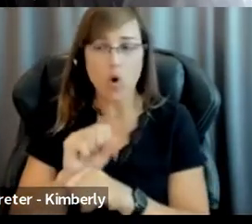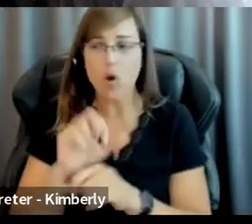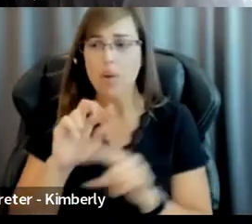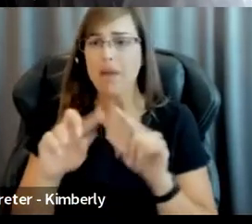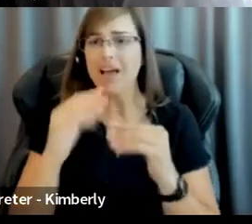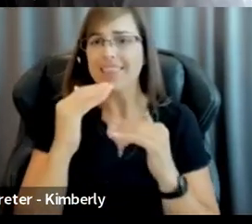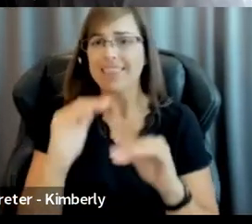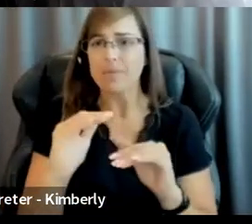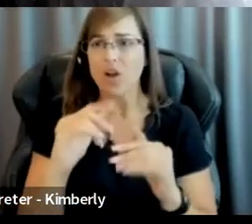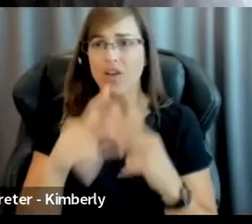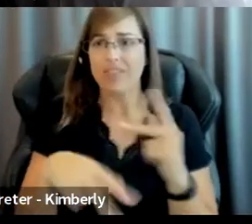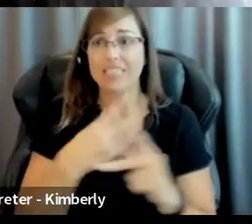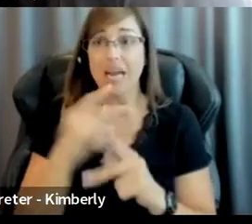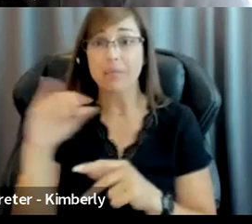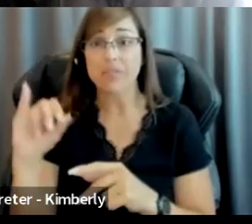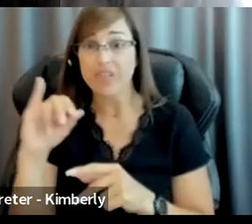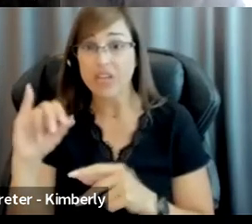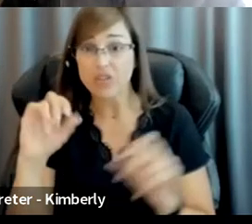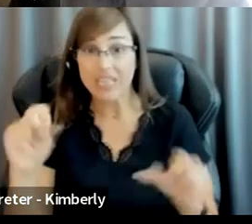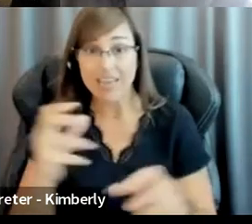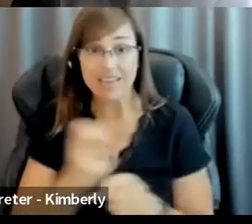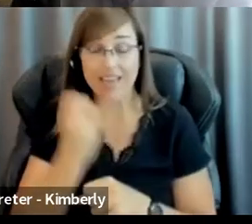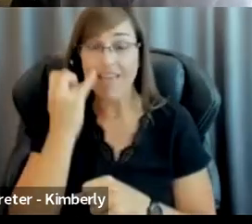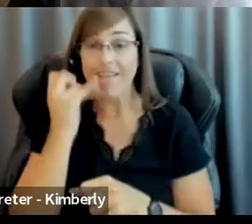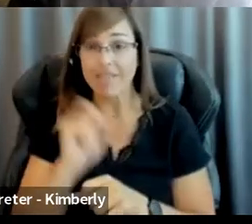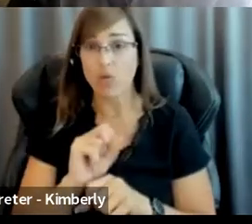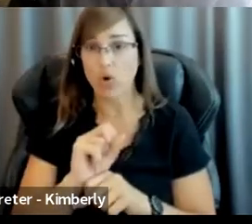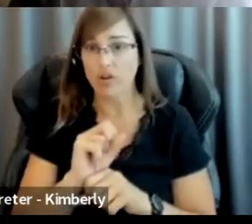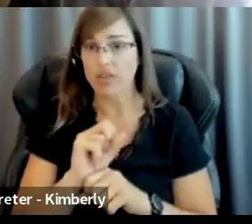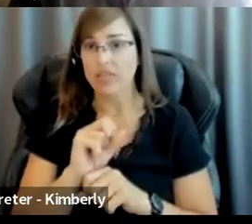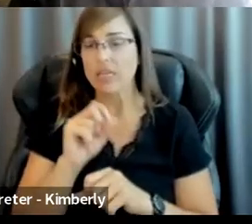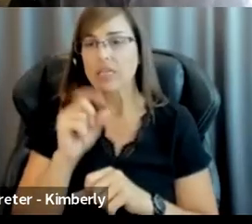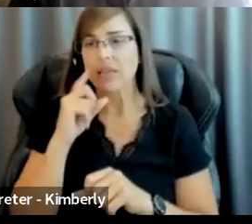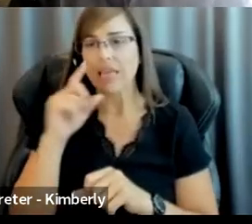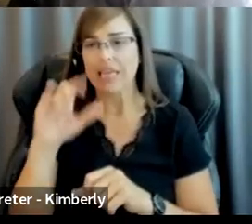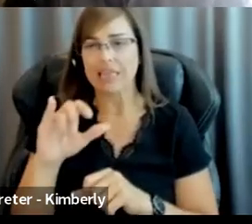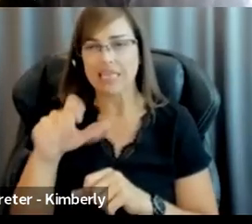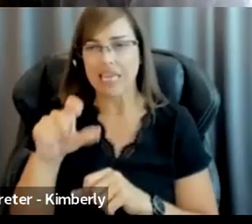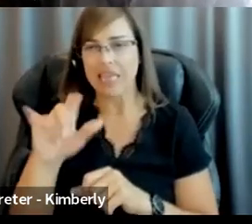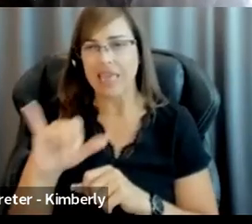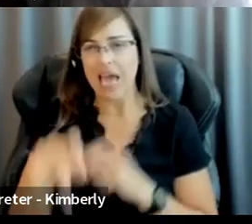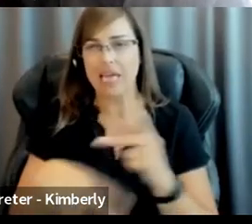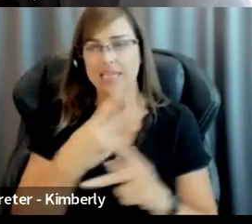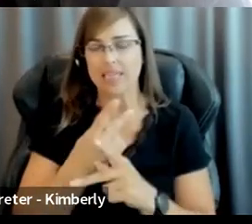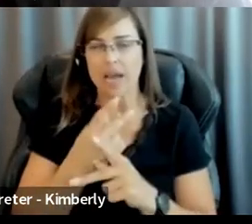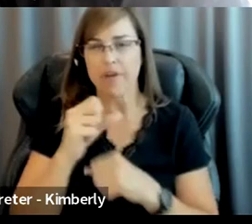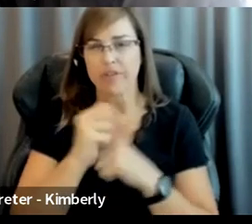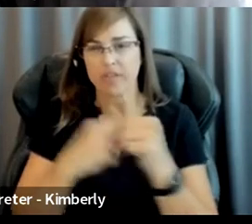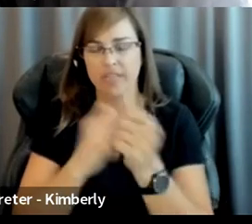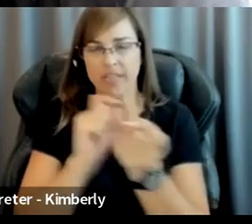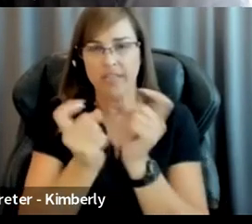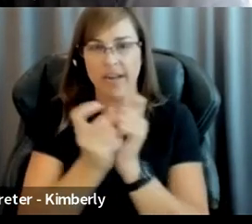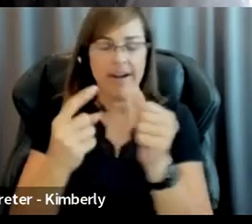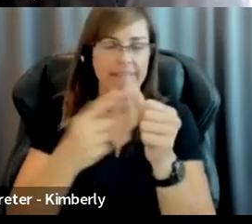limited in terms of the types of insurance they can get if they do work. And so I think we need that type of structural change to come